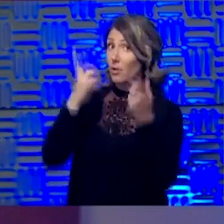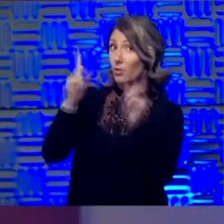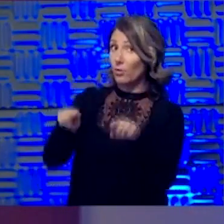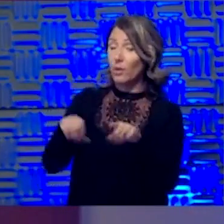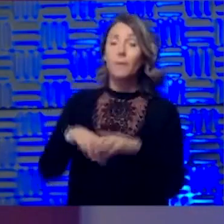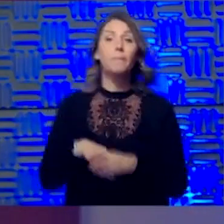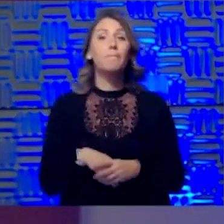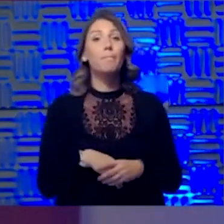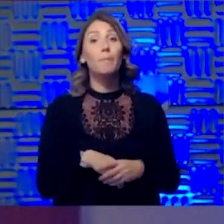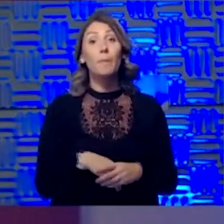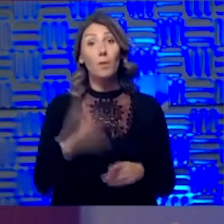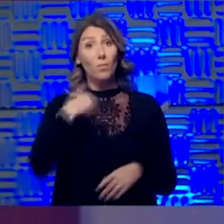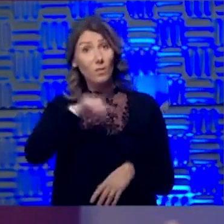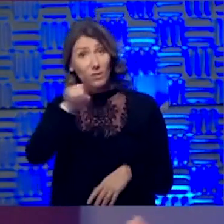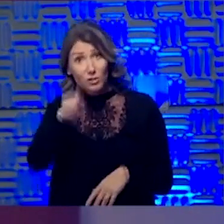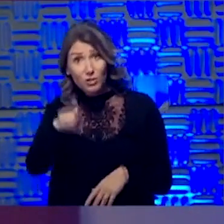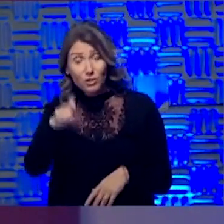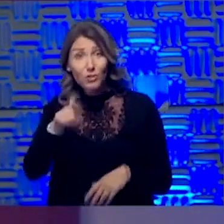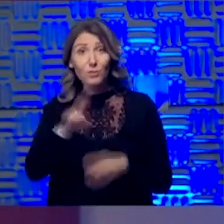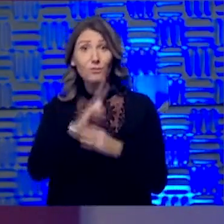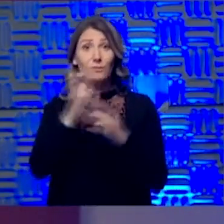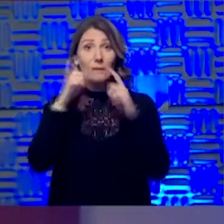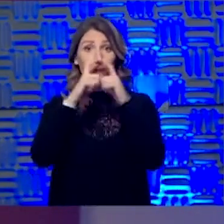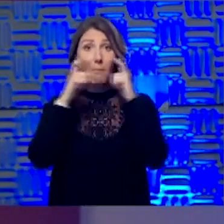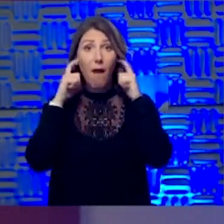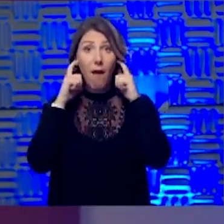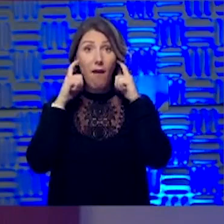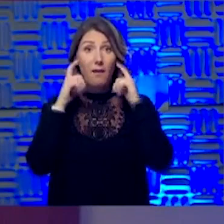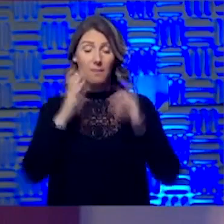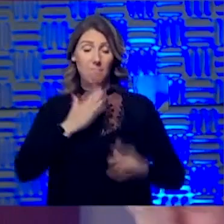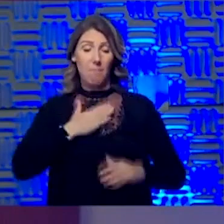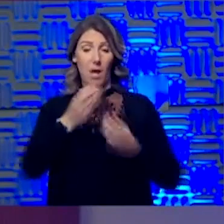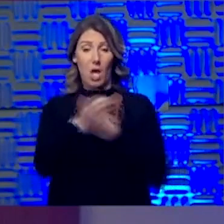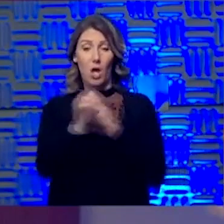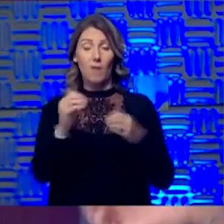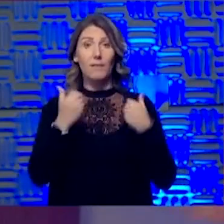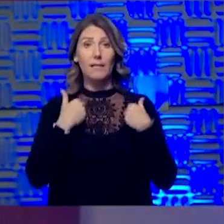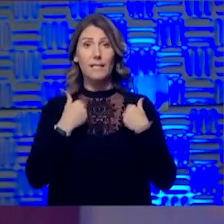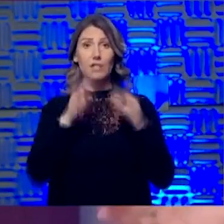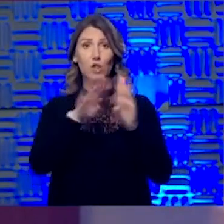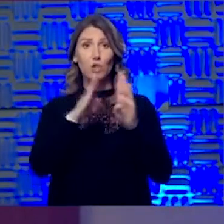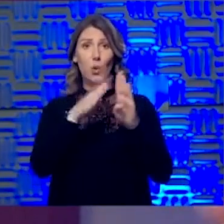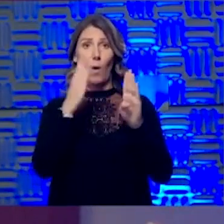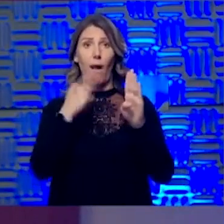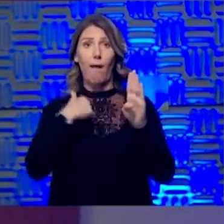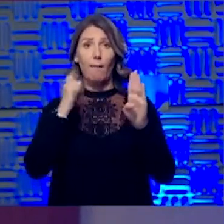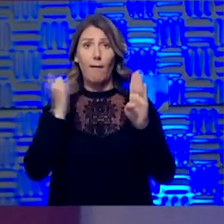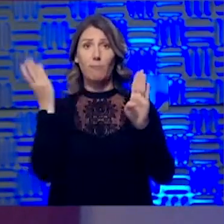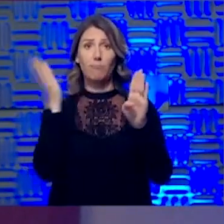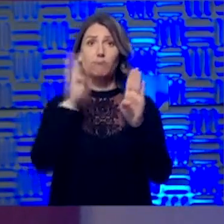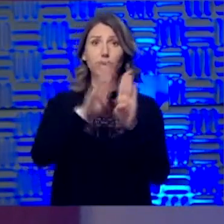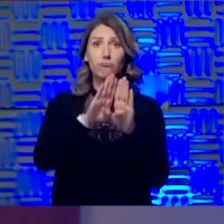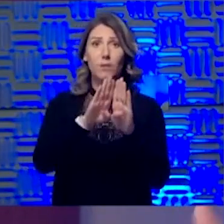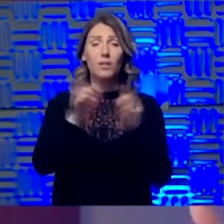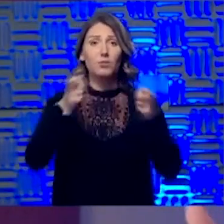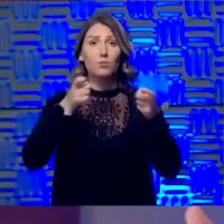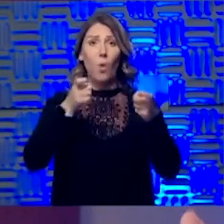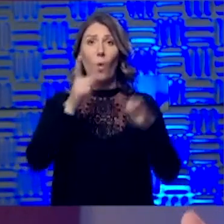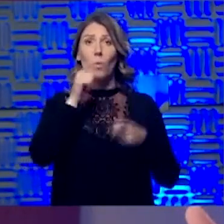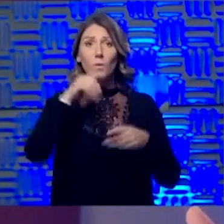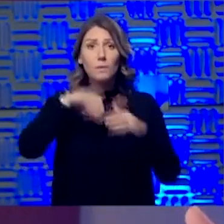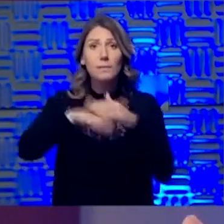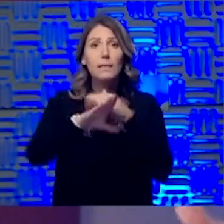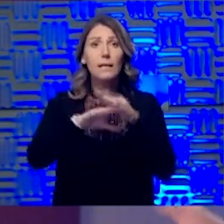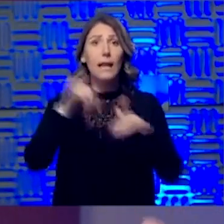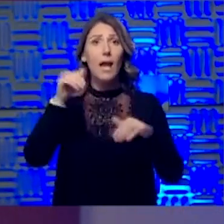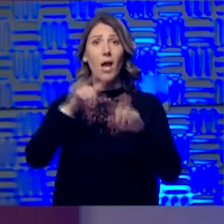should have masks on. If I like, my office has a door and I can shut it so I can control who's coming in and come out. But when you're in a